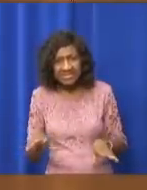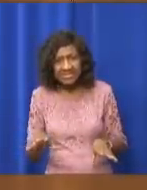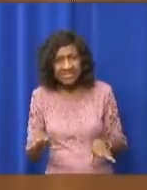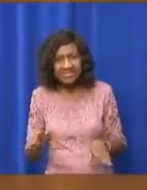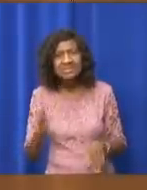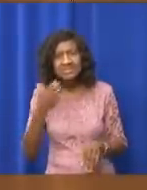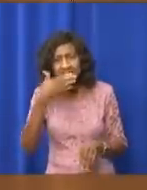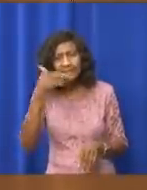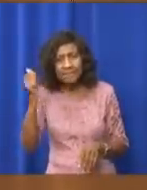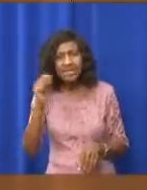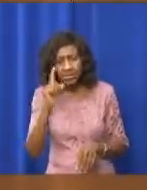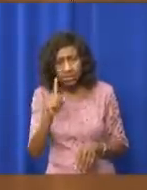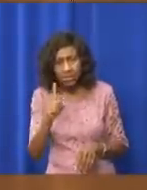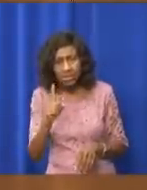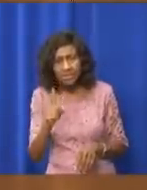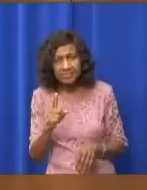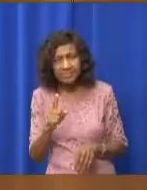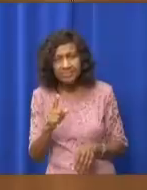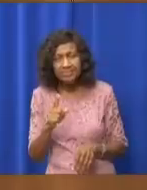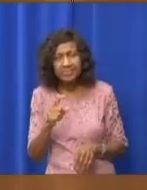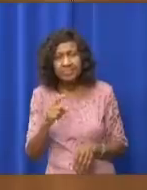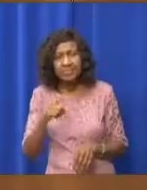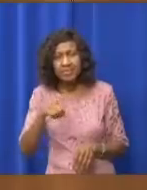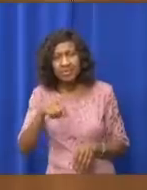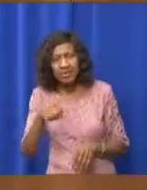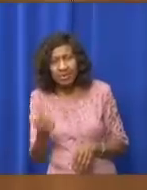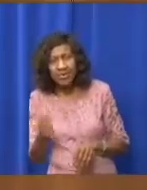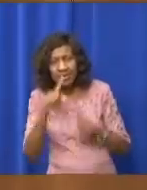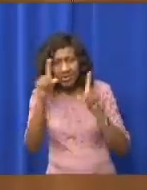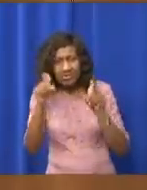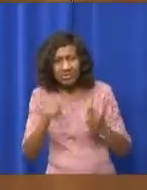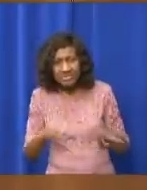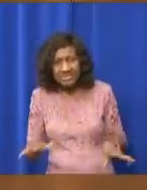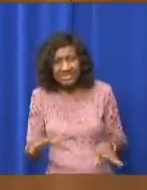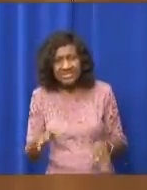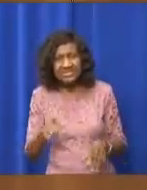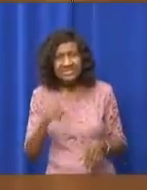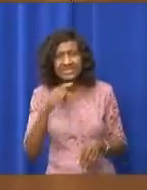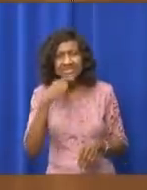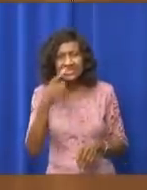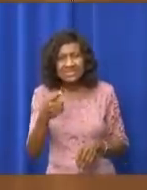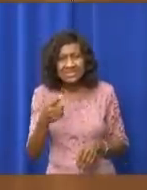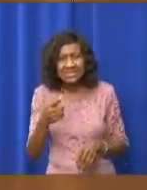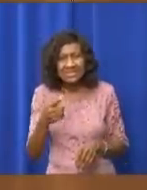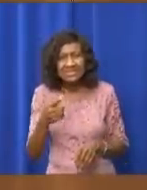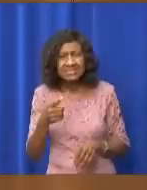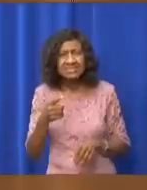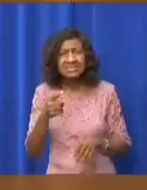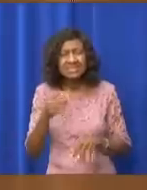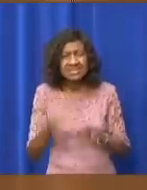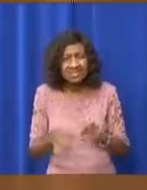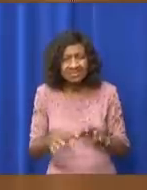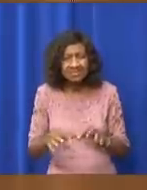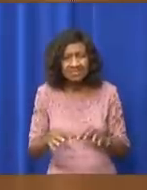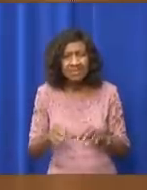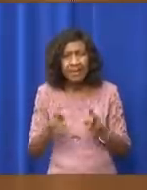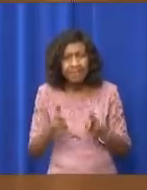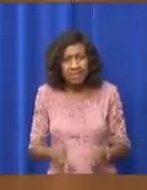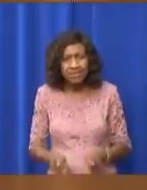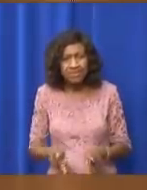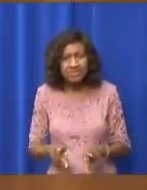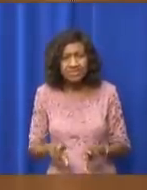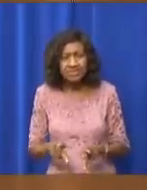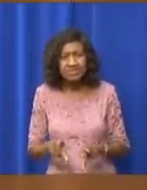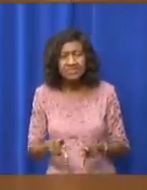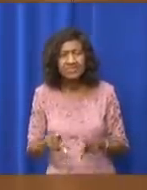making. The immunoglobulin test, as I mentioned, is more of a history of whether somebody's been infected, and it may well be that